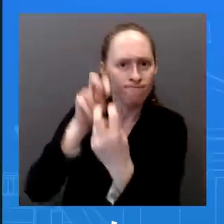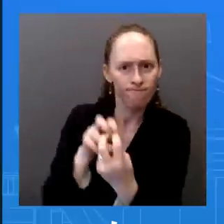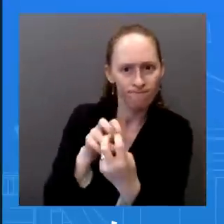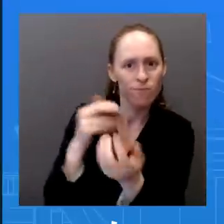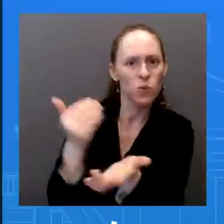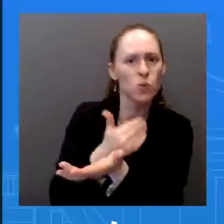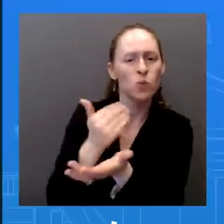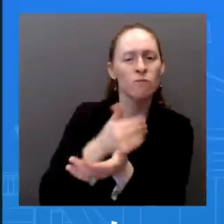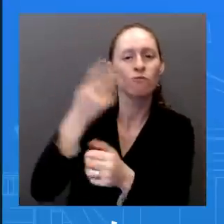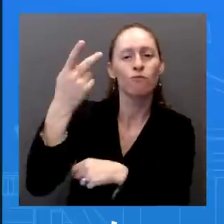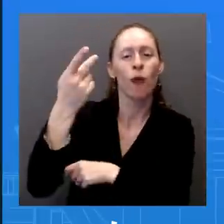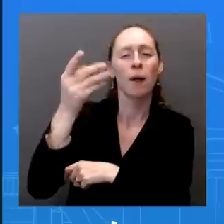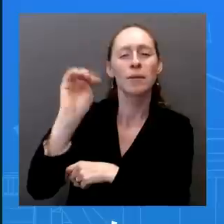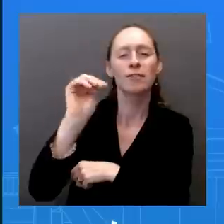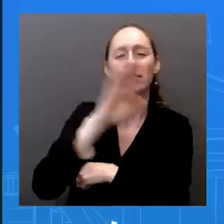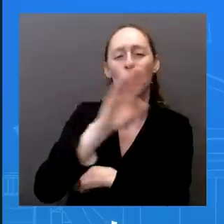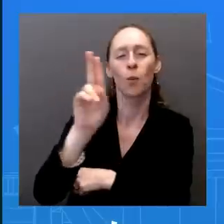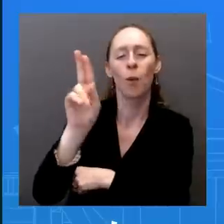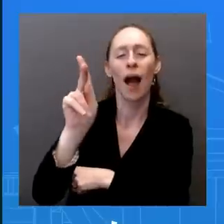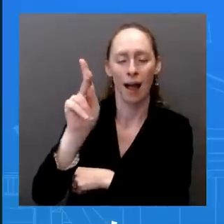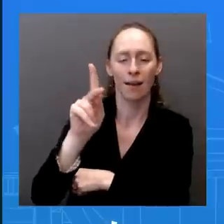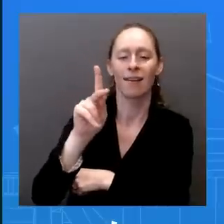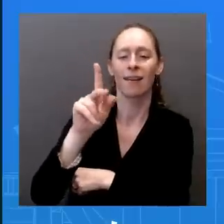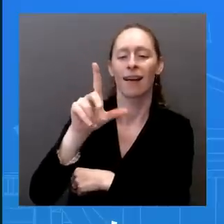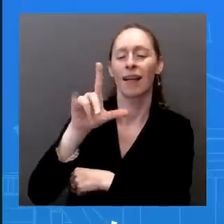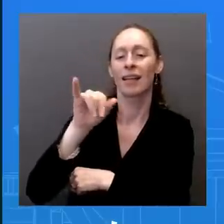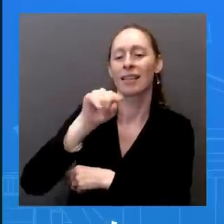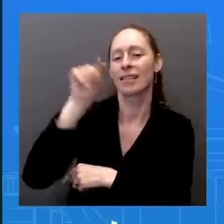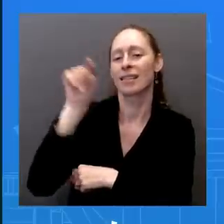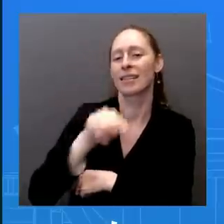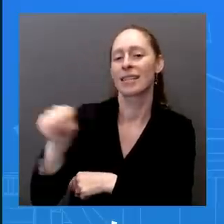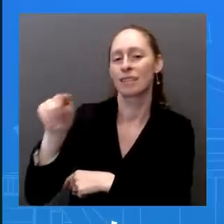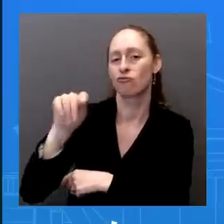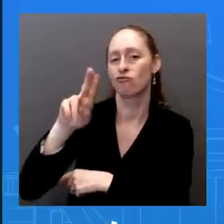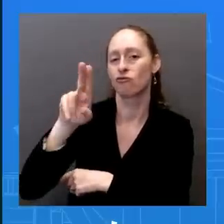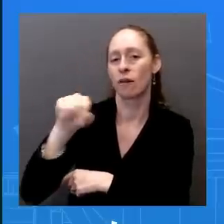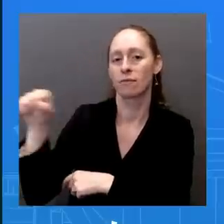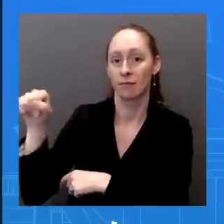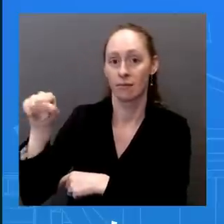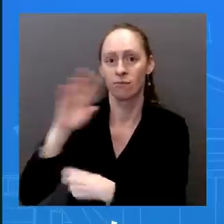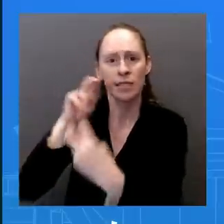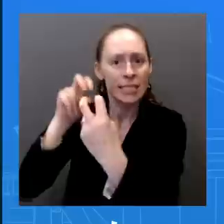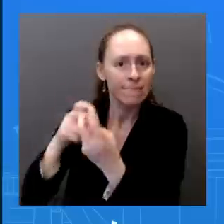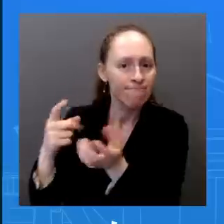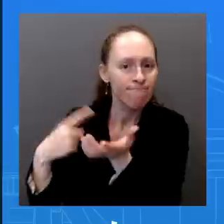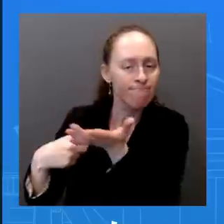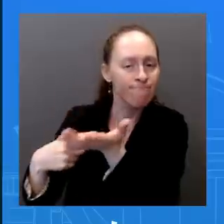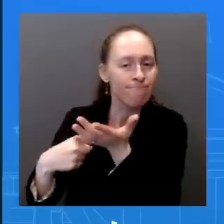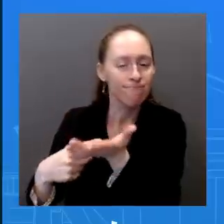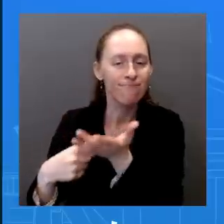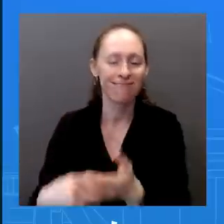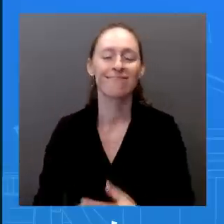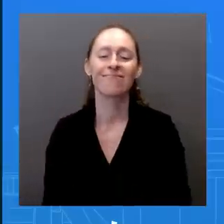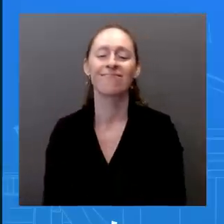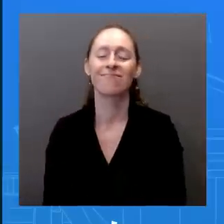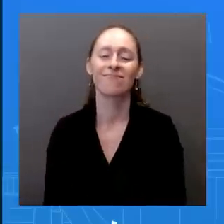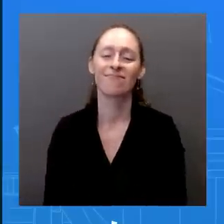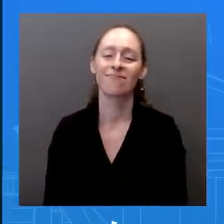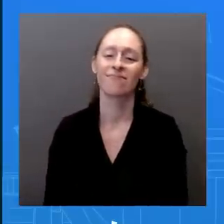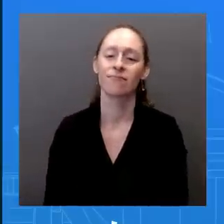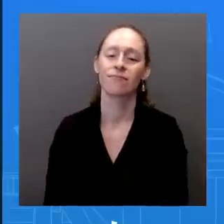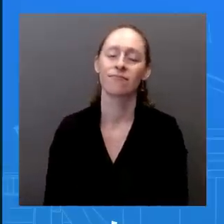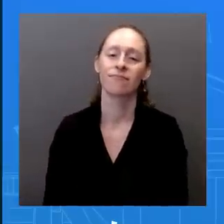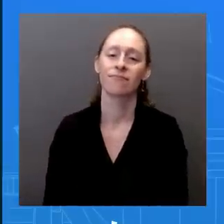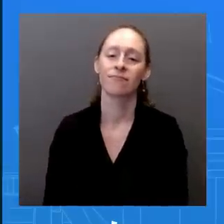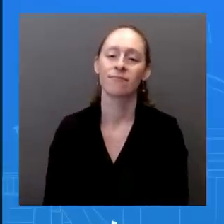host the pledging session for the Global Fund to Fight HIV/AIDS, Tuberculosis, and Malaria for the 7th Replenishment